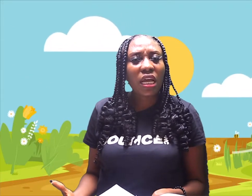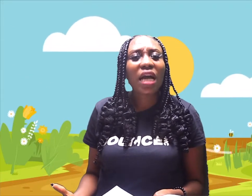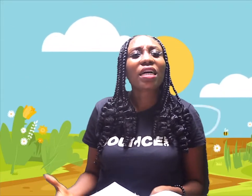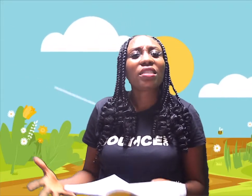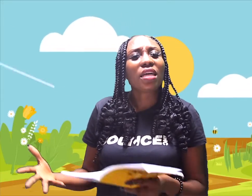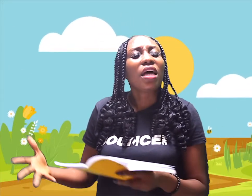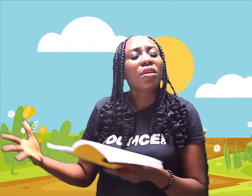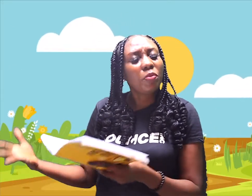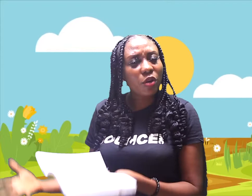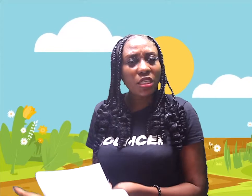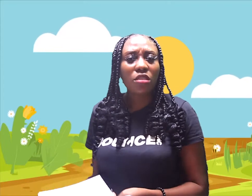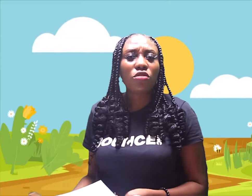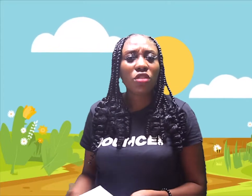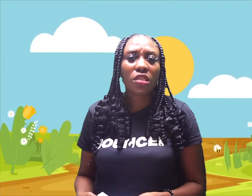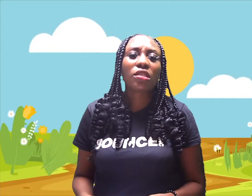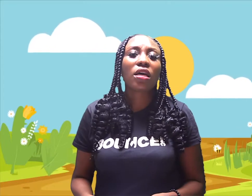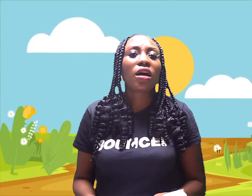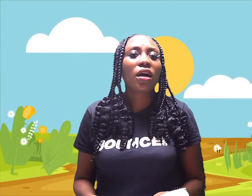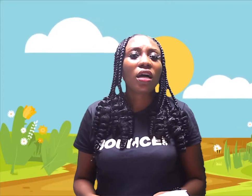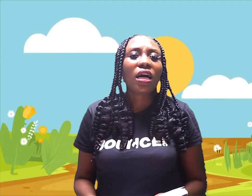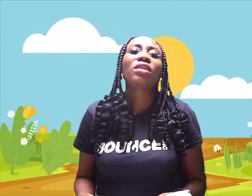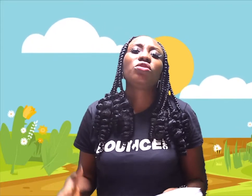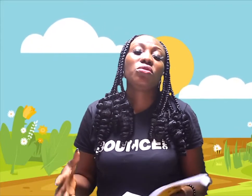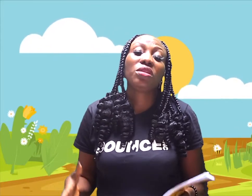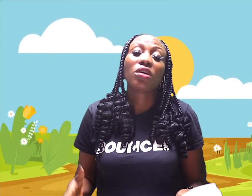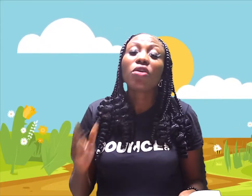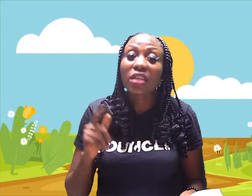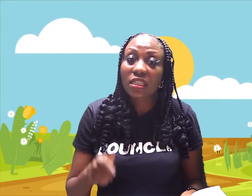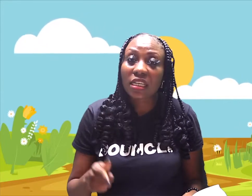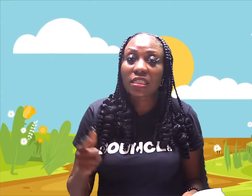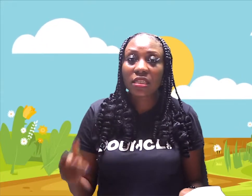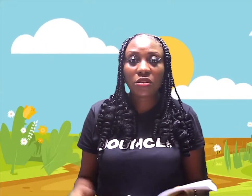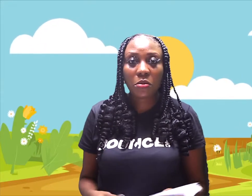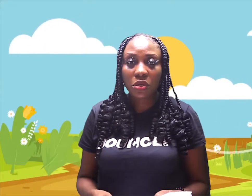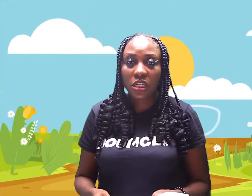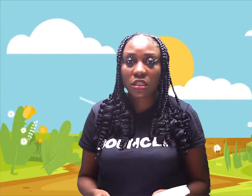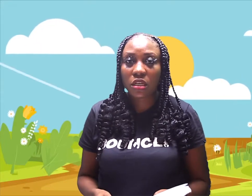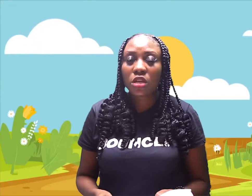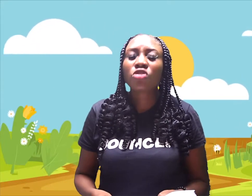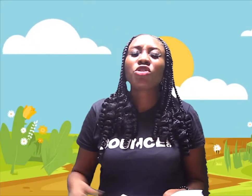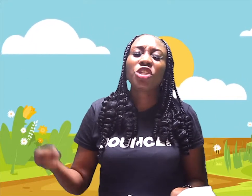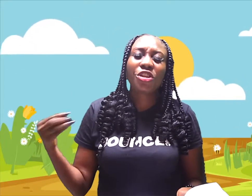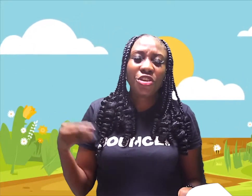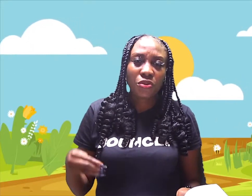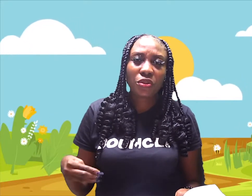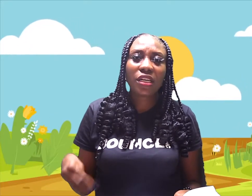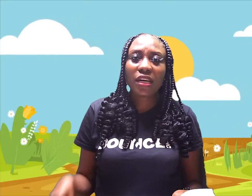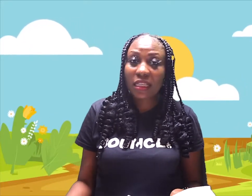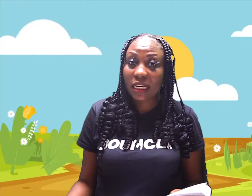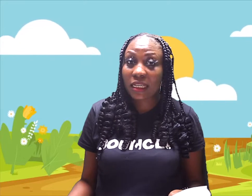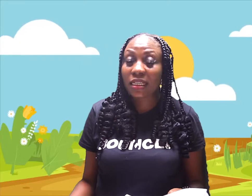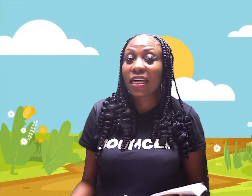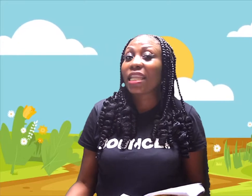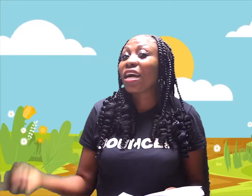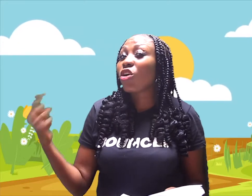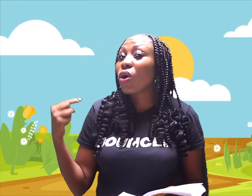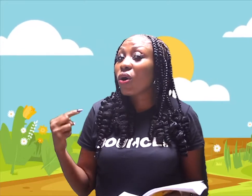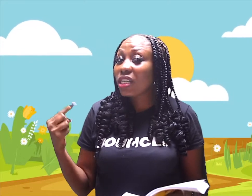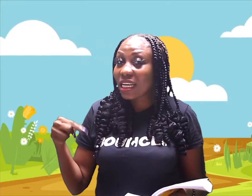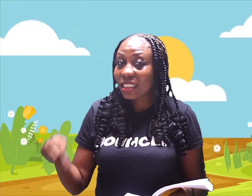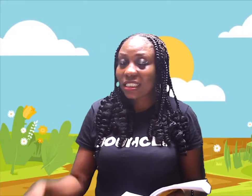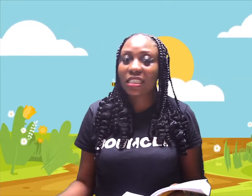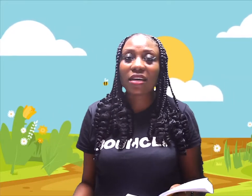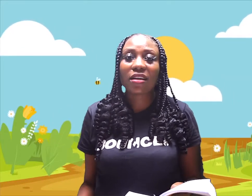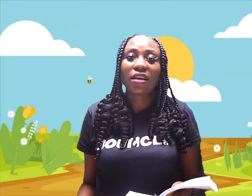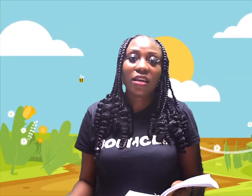pray and the priest noticed her and told her, "God has answered your prayers." So she knew there and then that